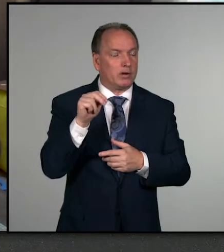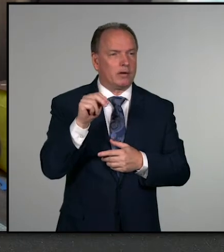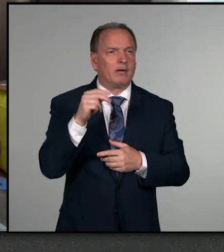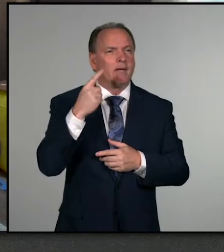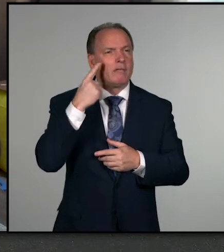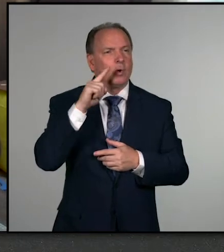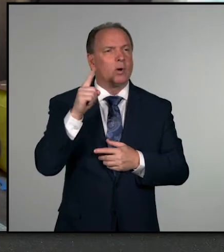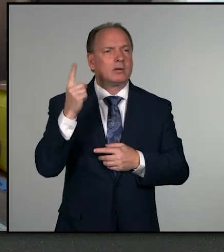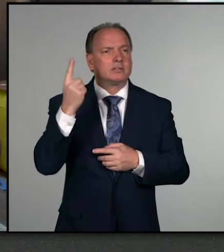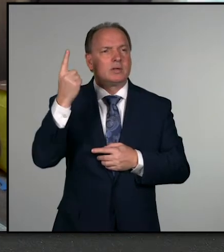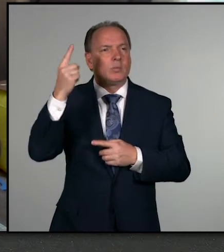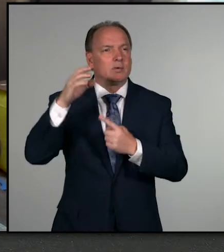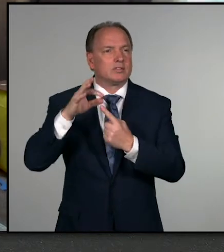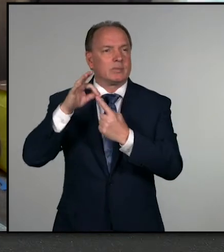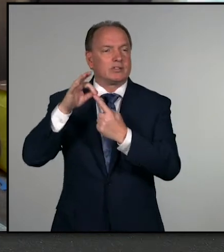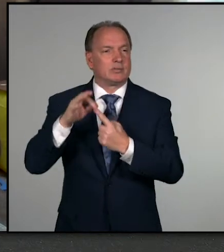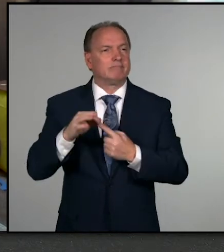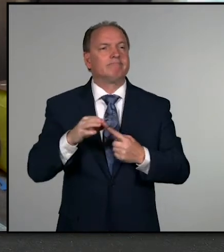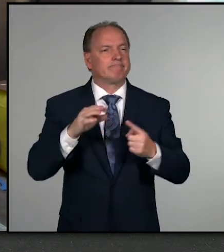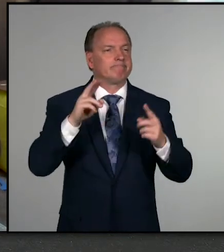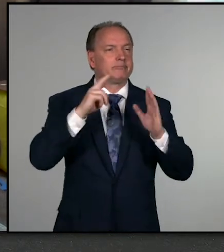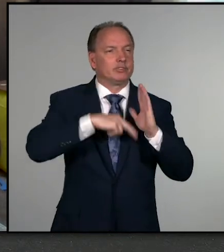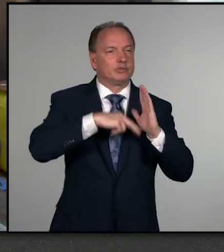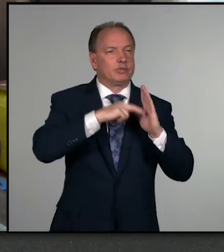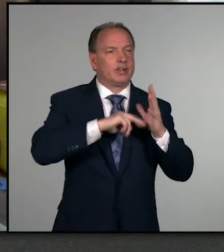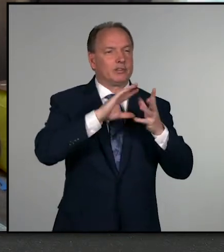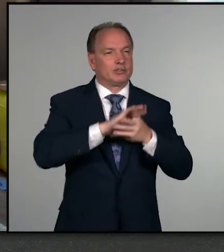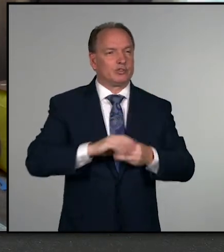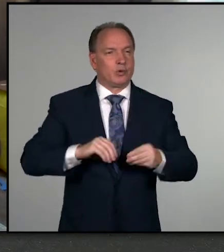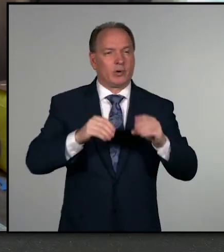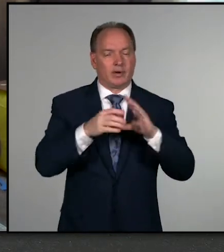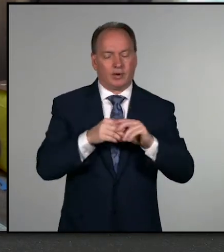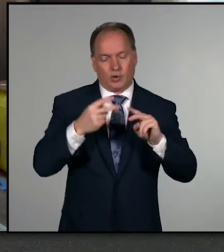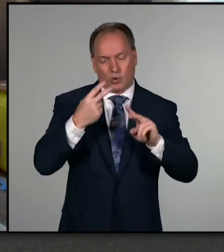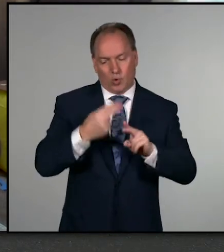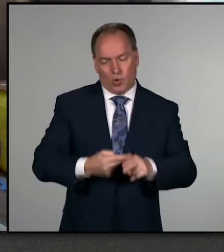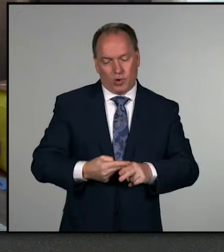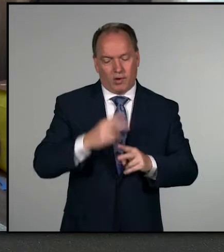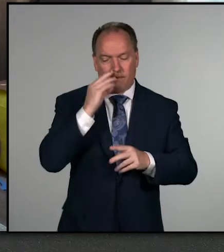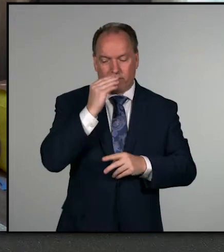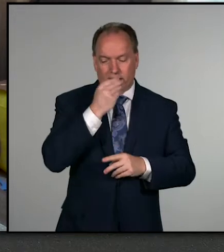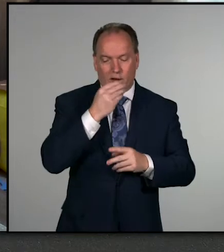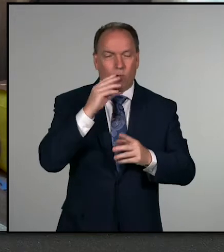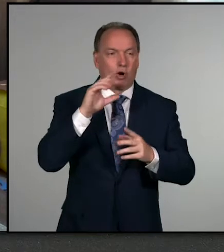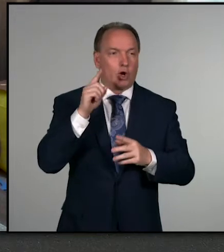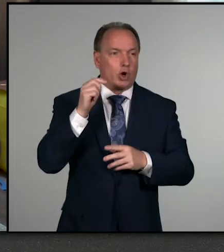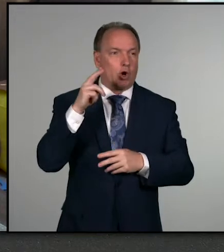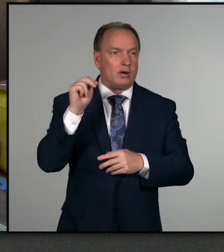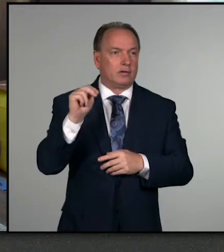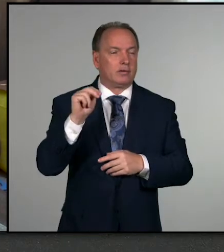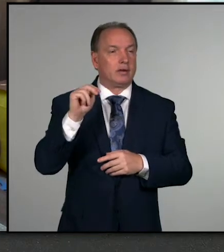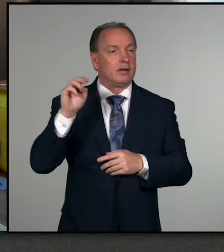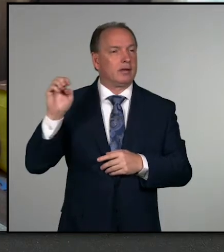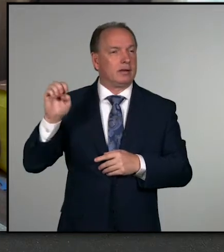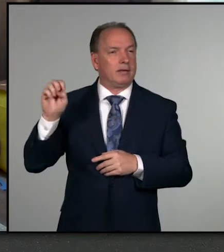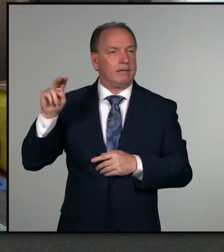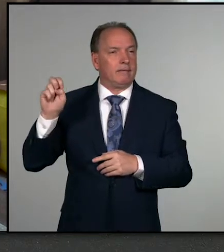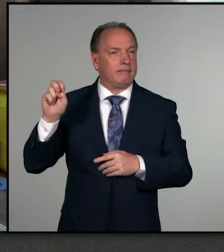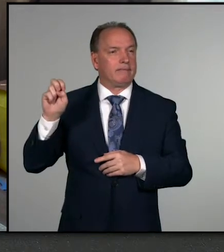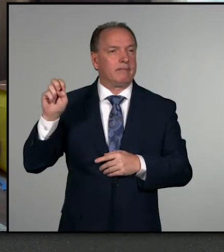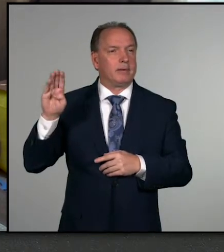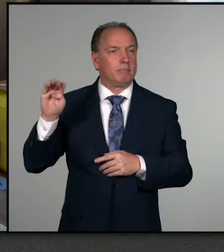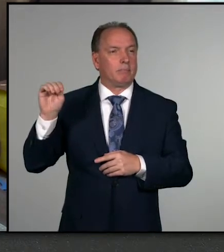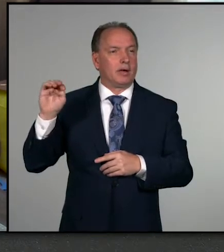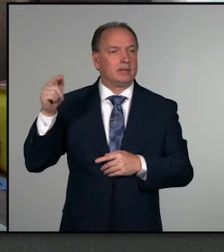very special. So let's hear. This is called Flower Garden, and it's by Eve Bunting, and